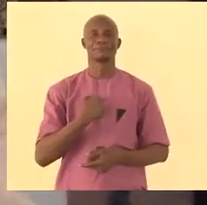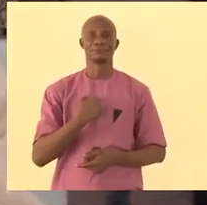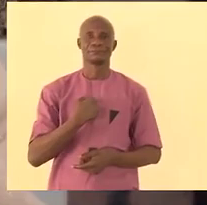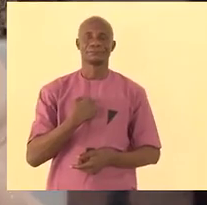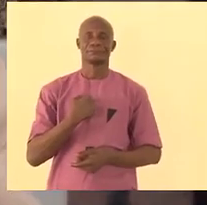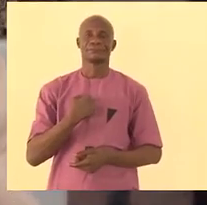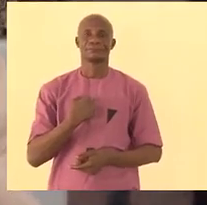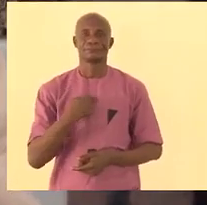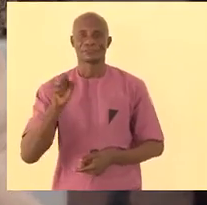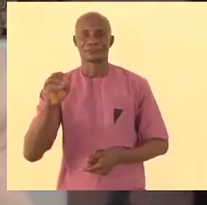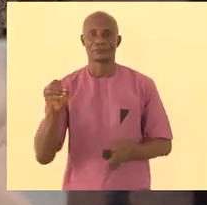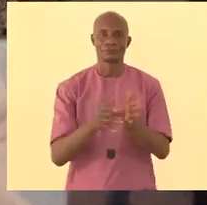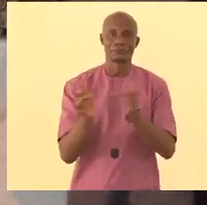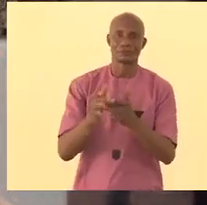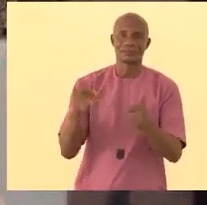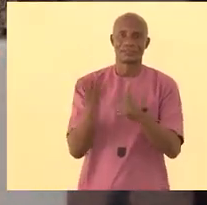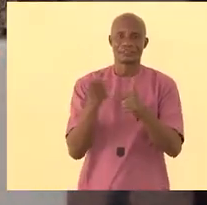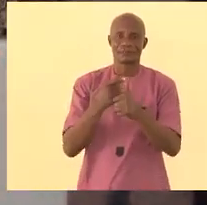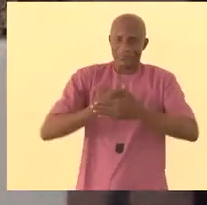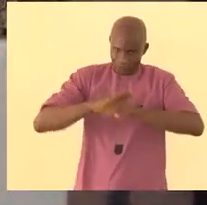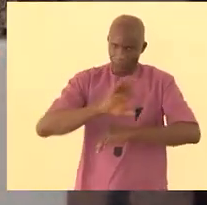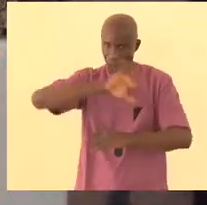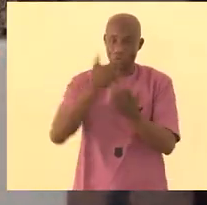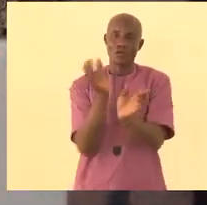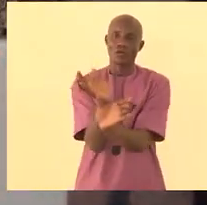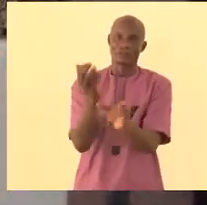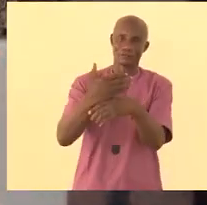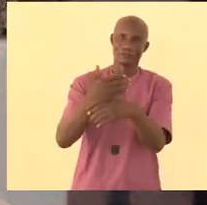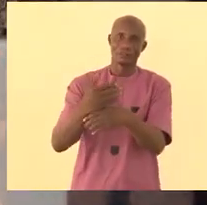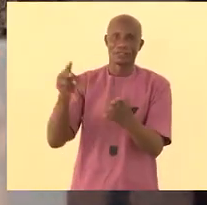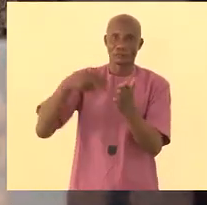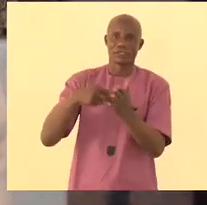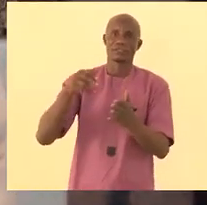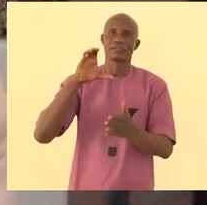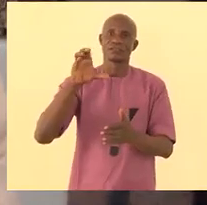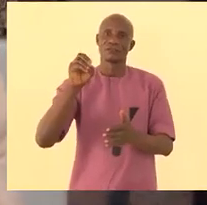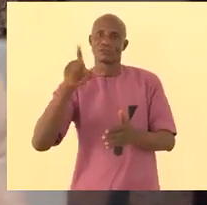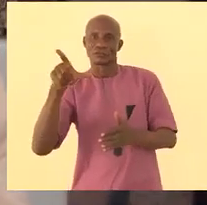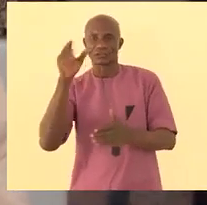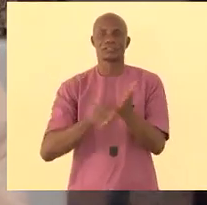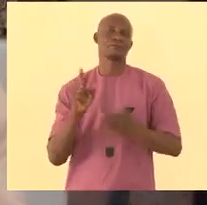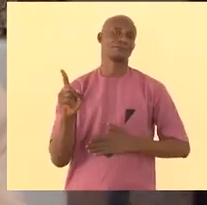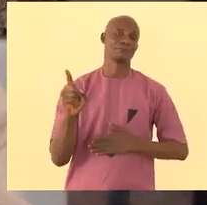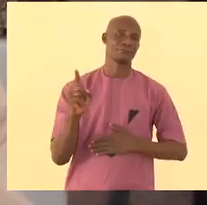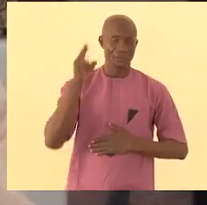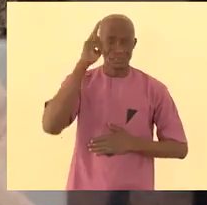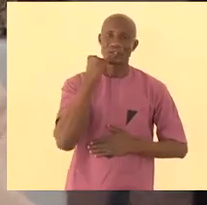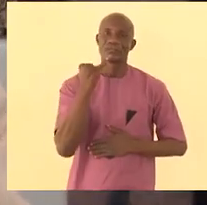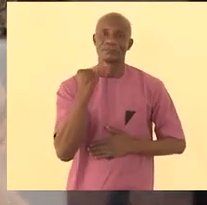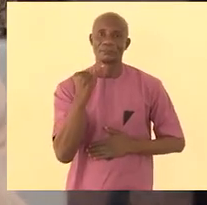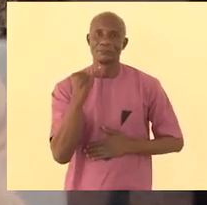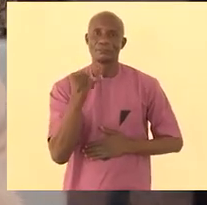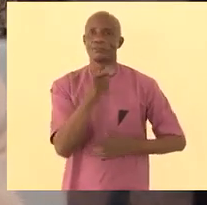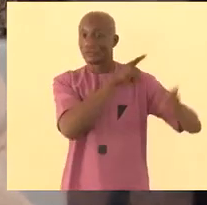me. And so Jesus is the firstborn of all creation, as we read in Colossians chapter 1. He